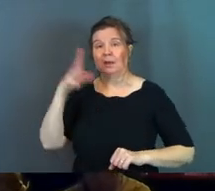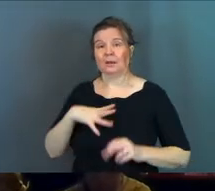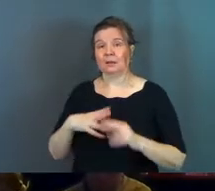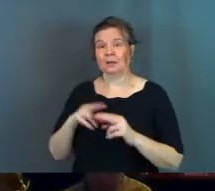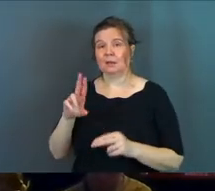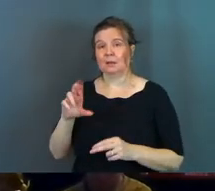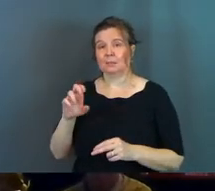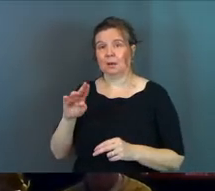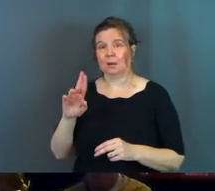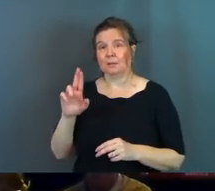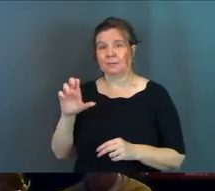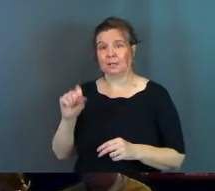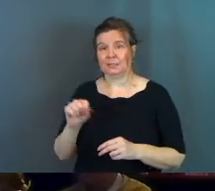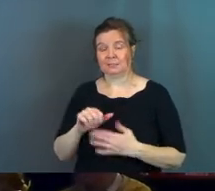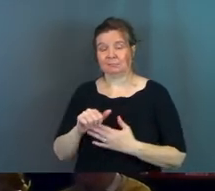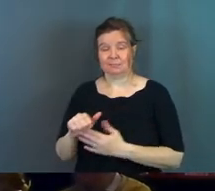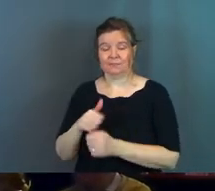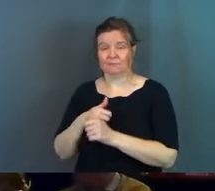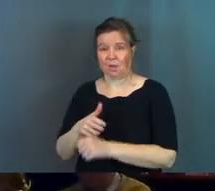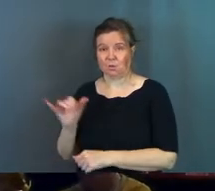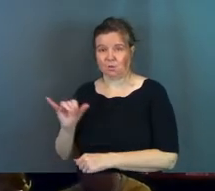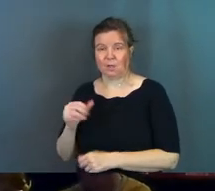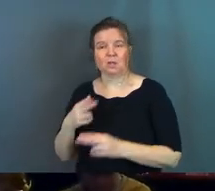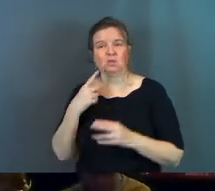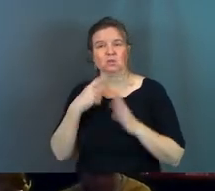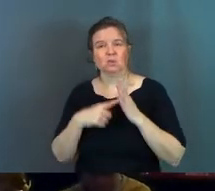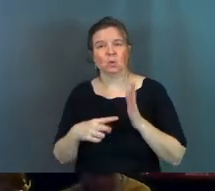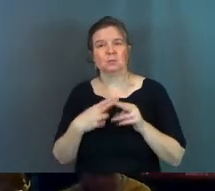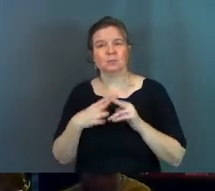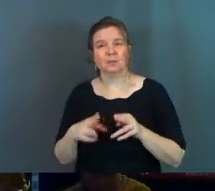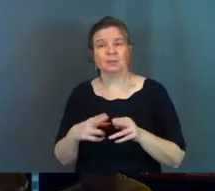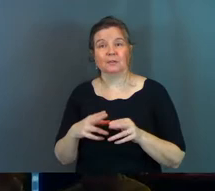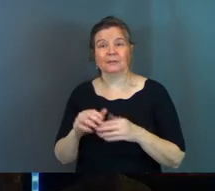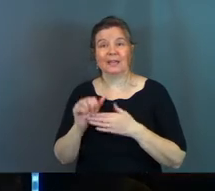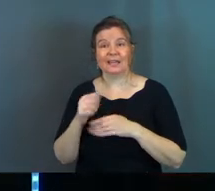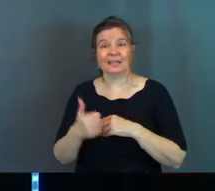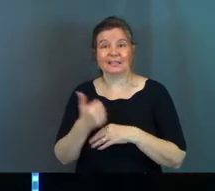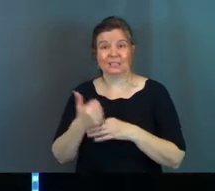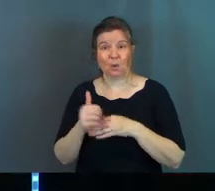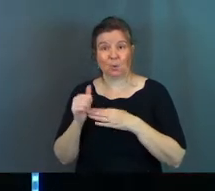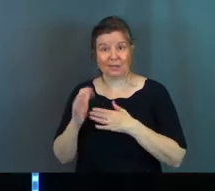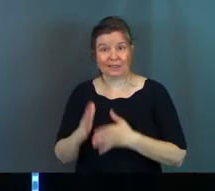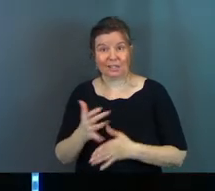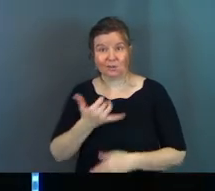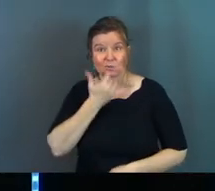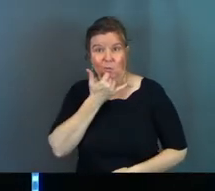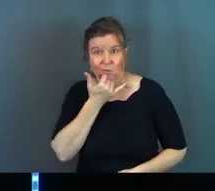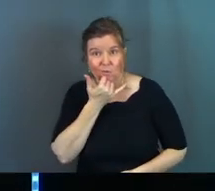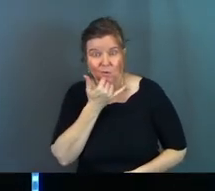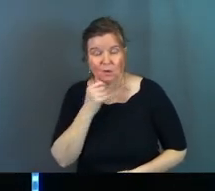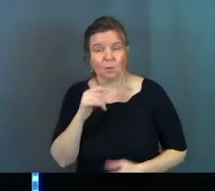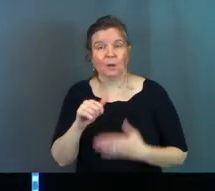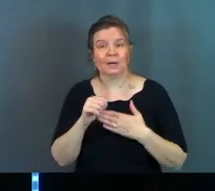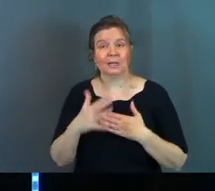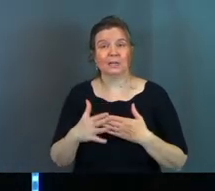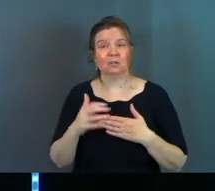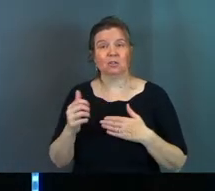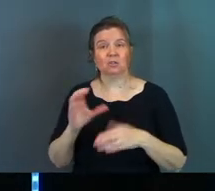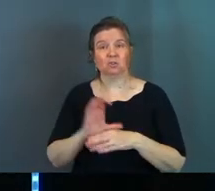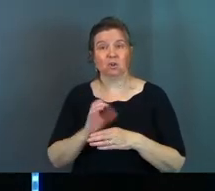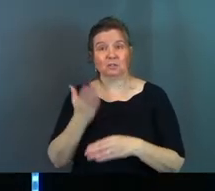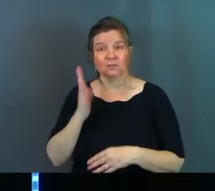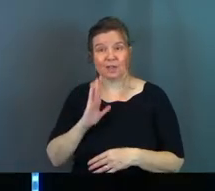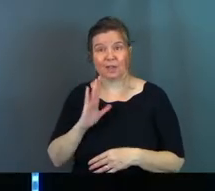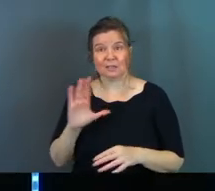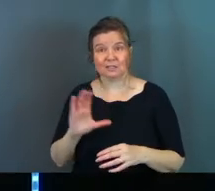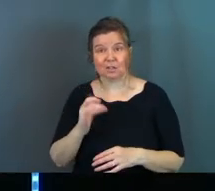by their hypocrisy. And this just shows briefly the danger of when a leader gets it wrong. See, when a leader in the church of